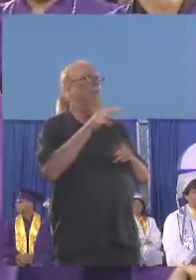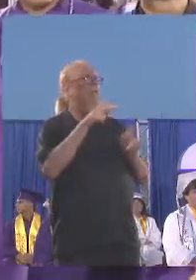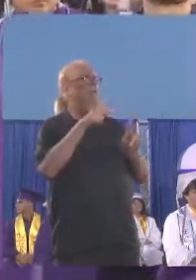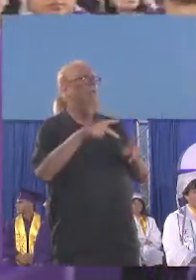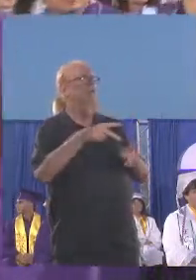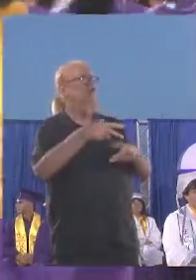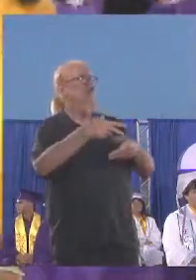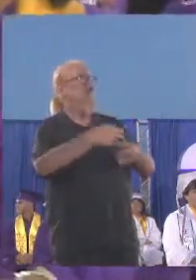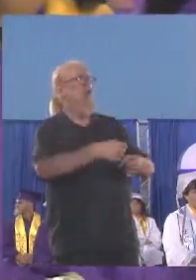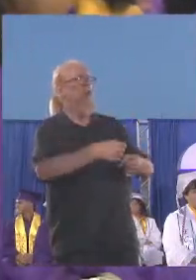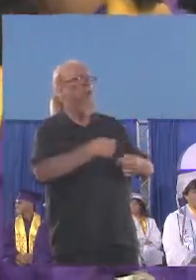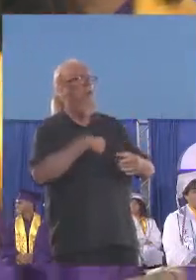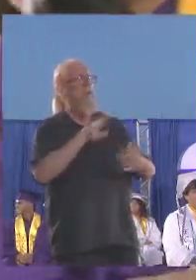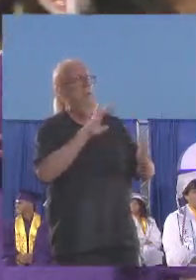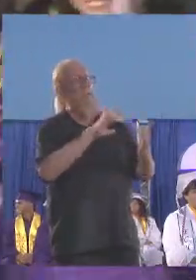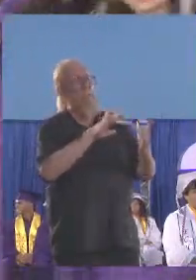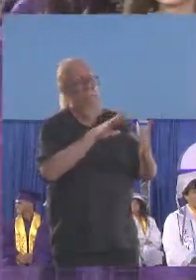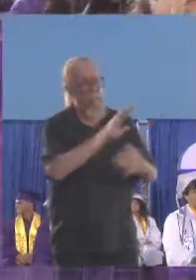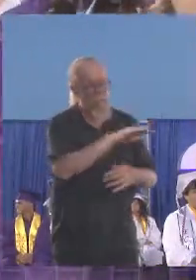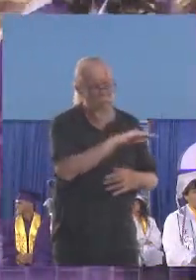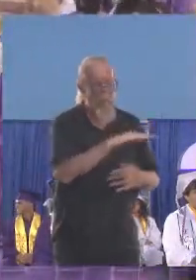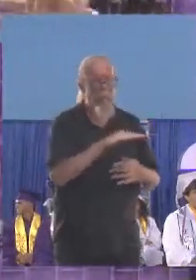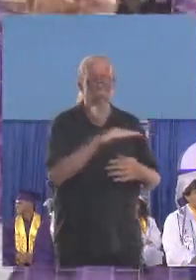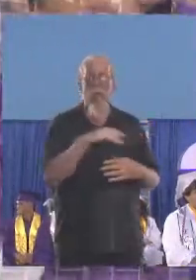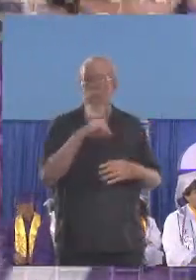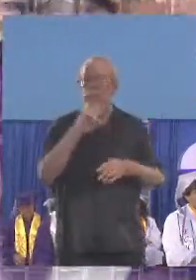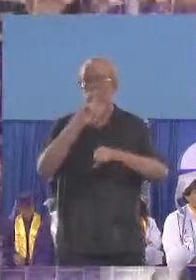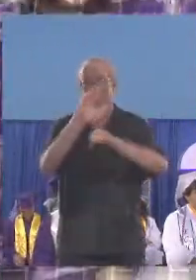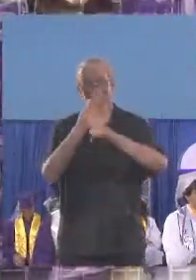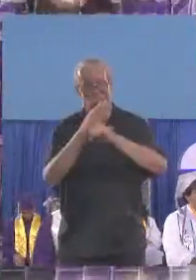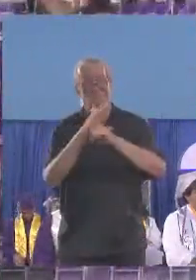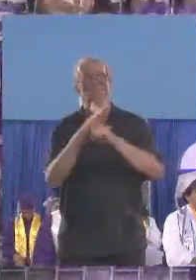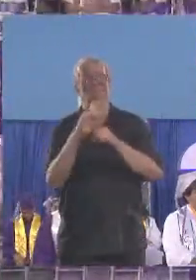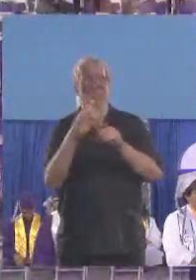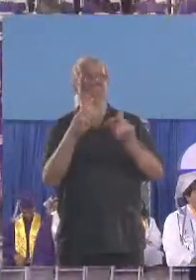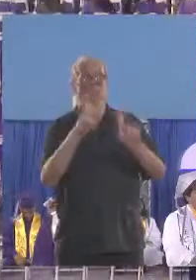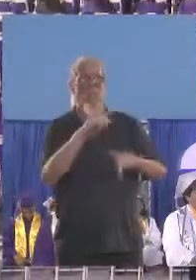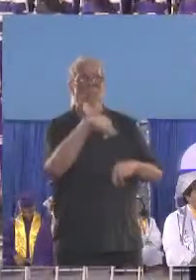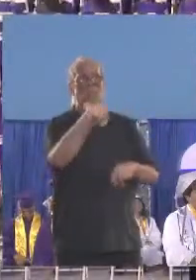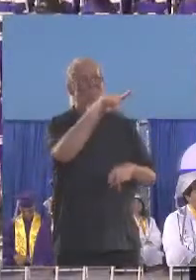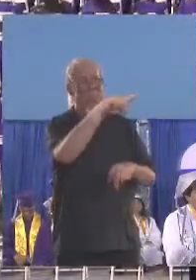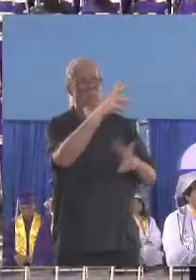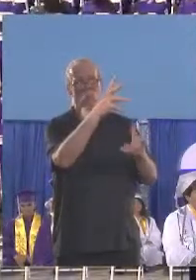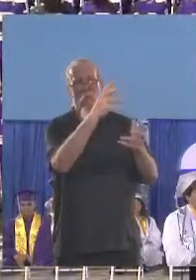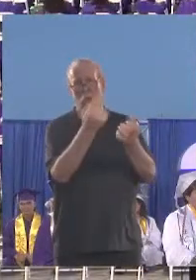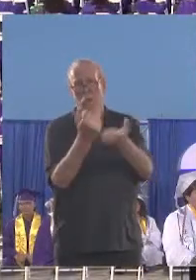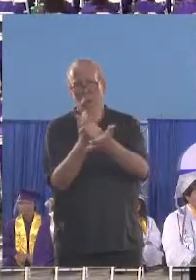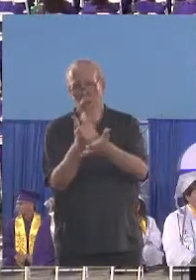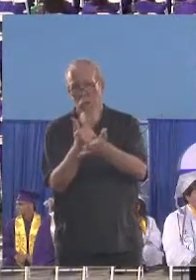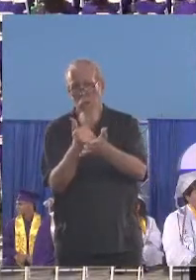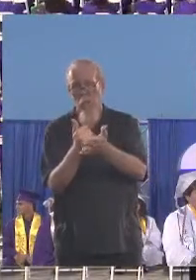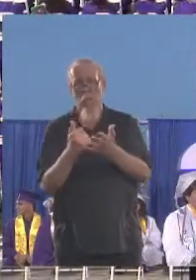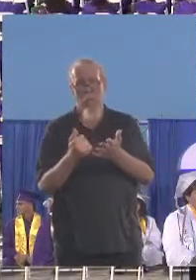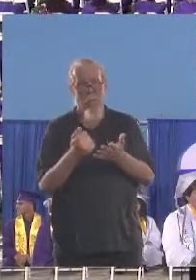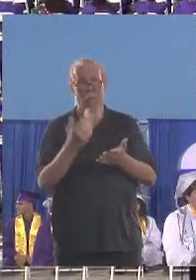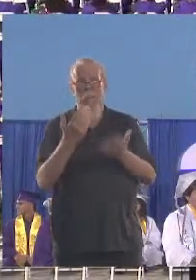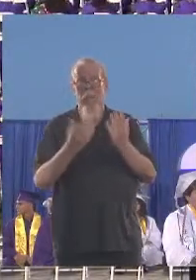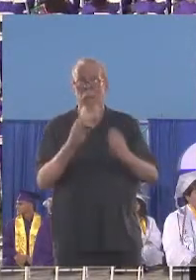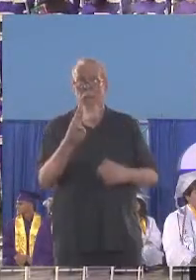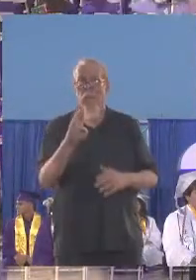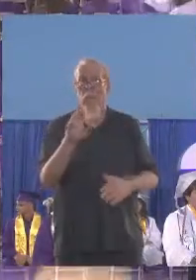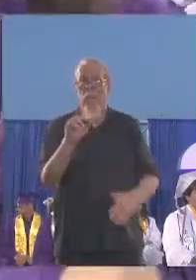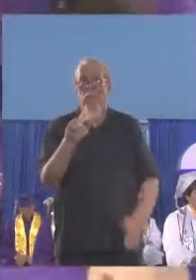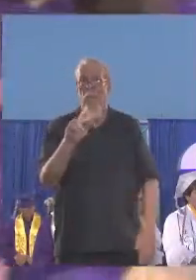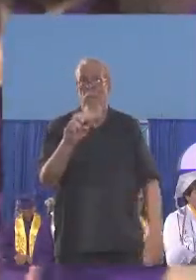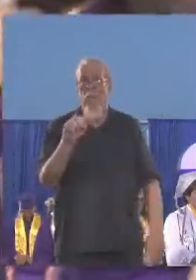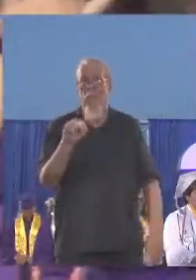I guarantee there is someone who wants to help, and don't be surprised if it is a Brackenridge staff